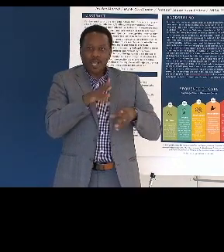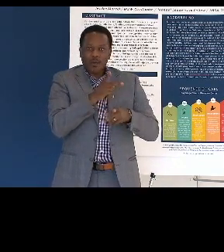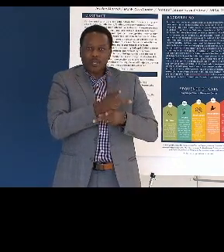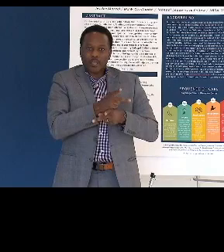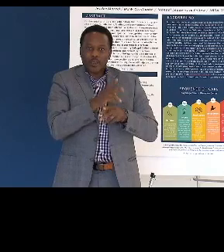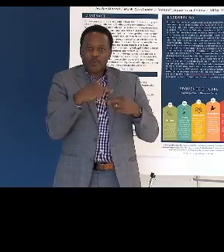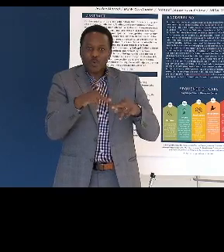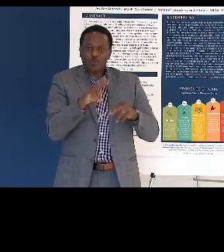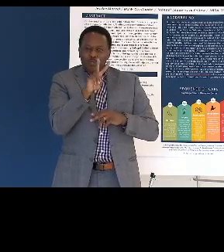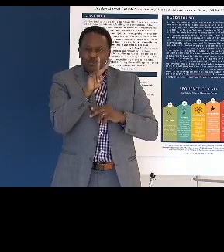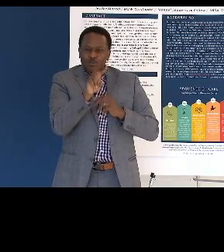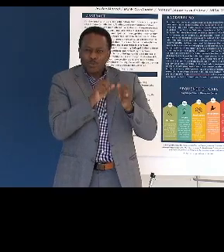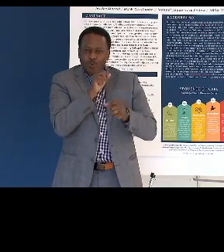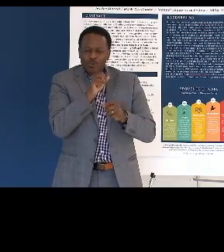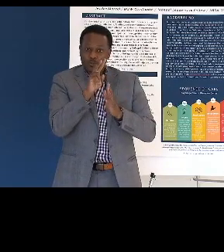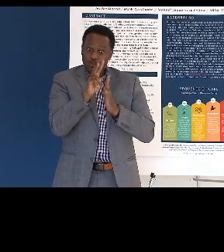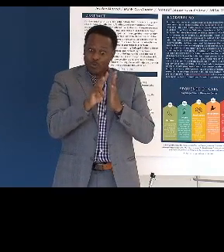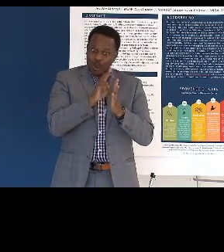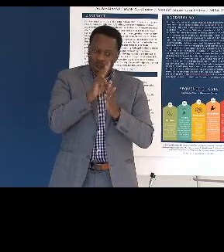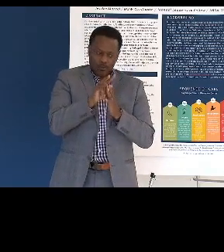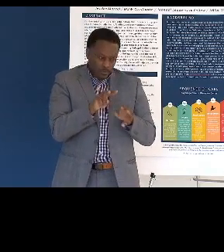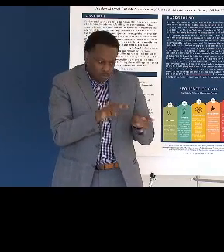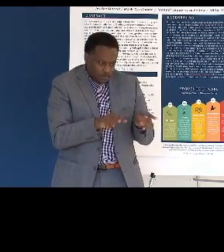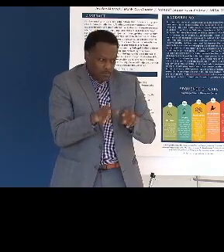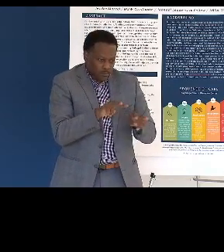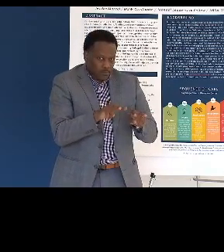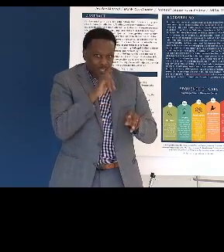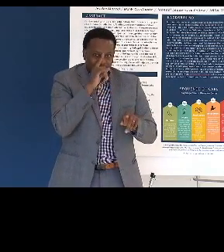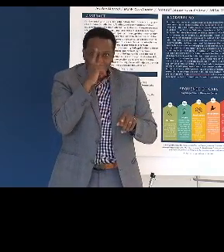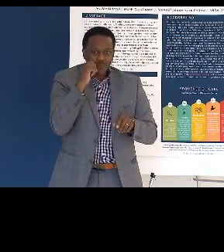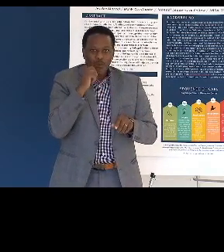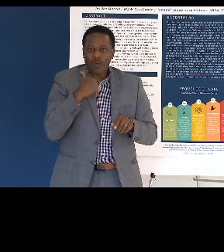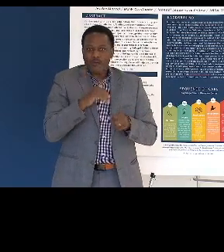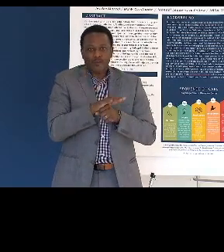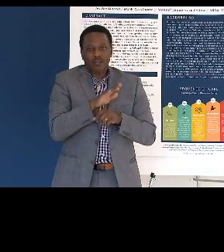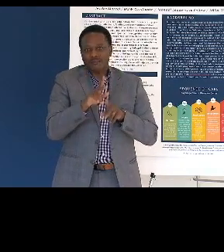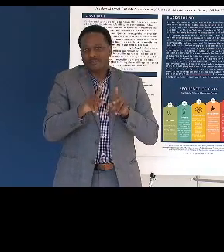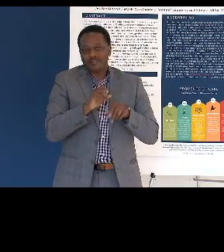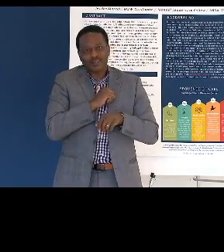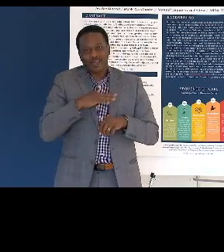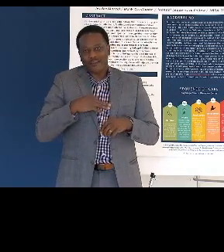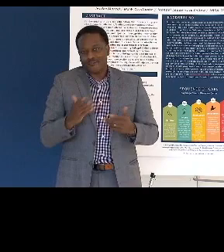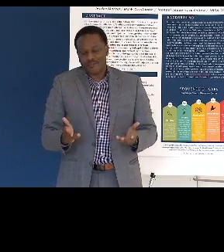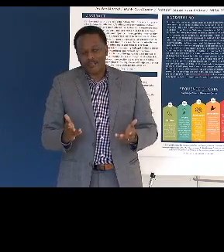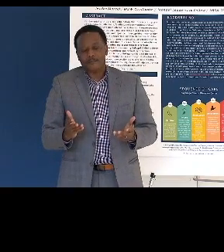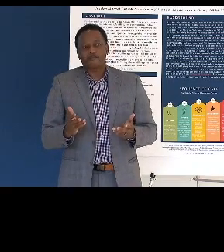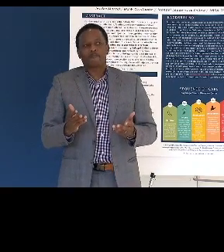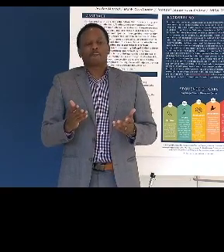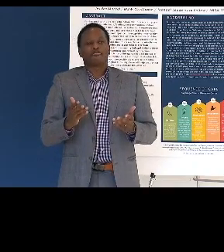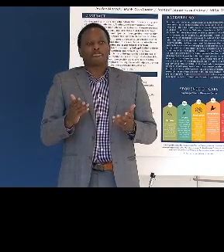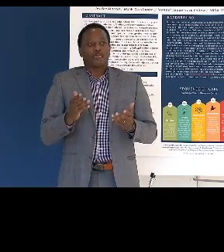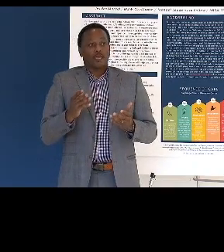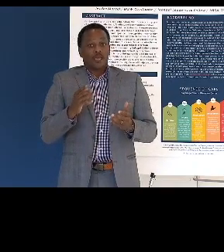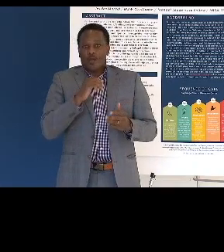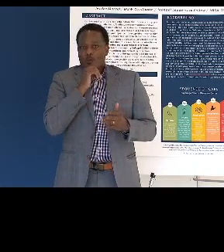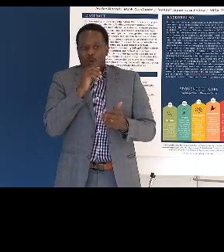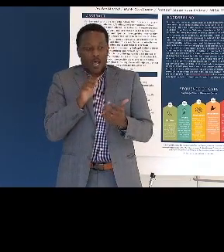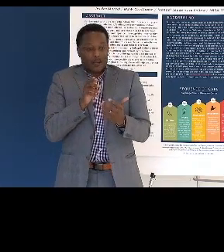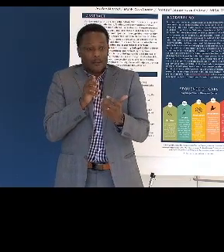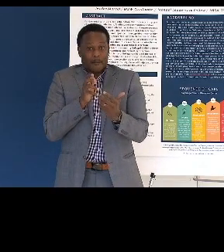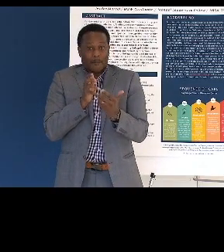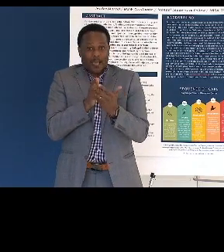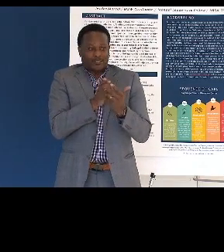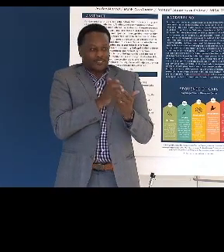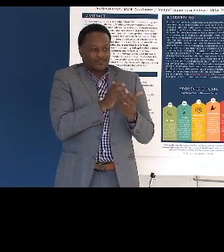hours to supervise the kids because we just don't have the staff. And the demand, we're not meeting the need of the demand.